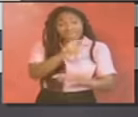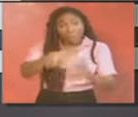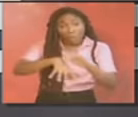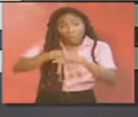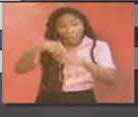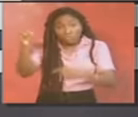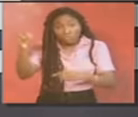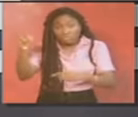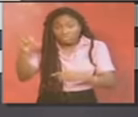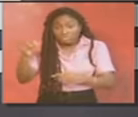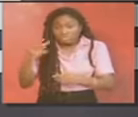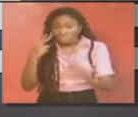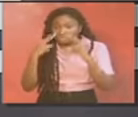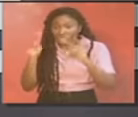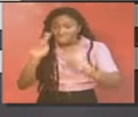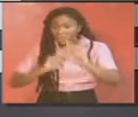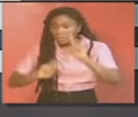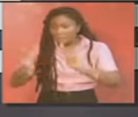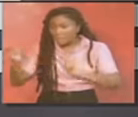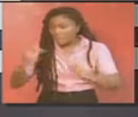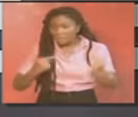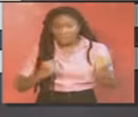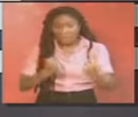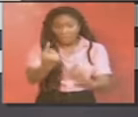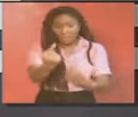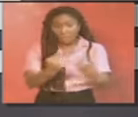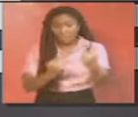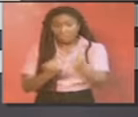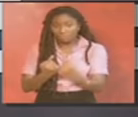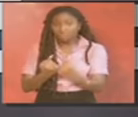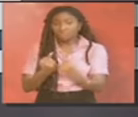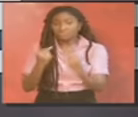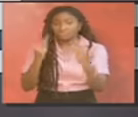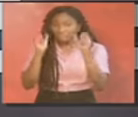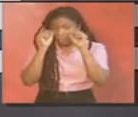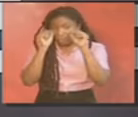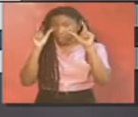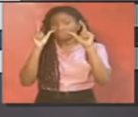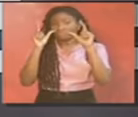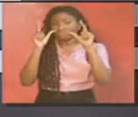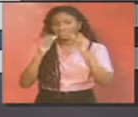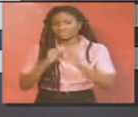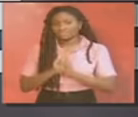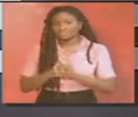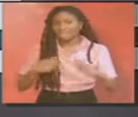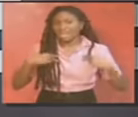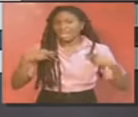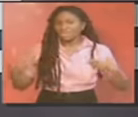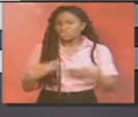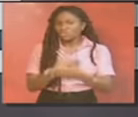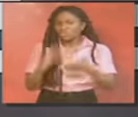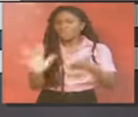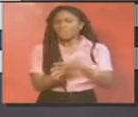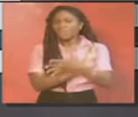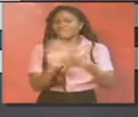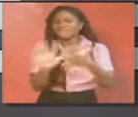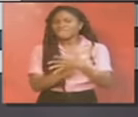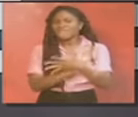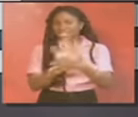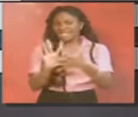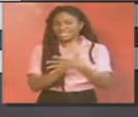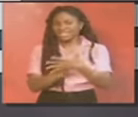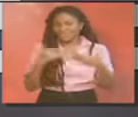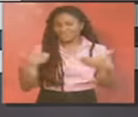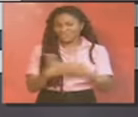growing. I paid attention recently to a new movie coming out recently,